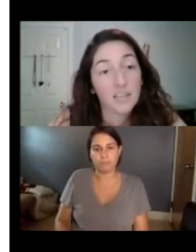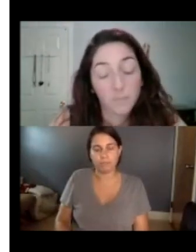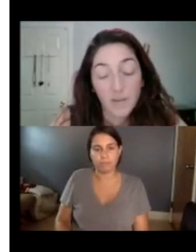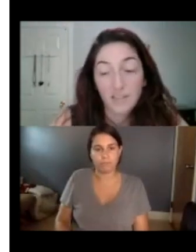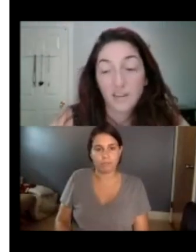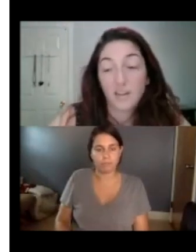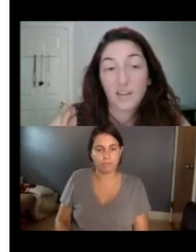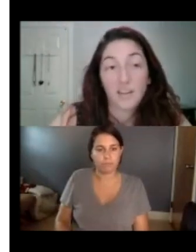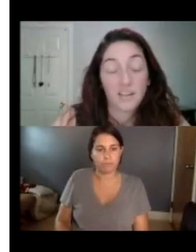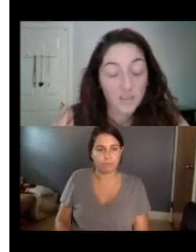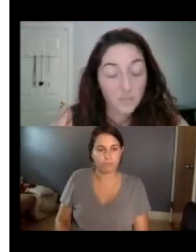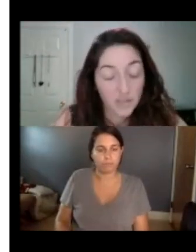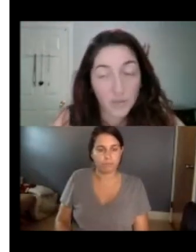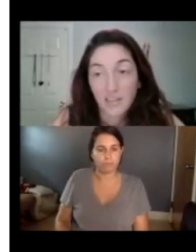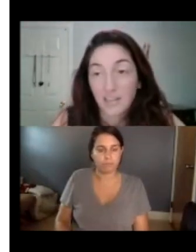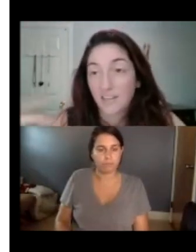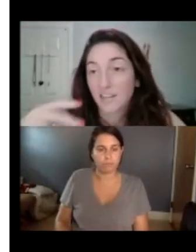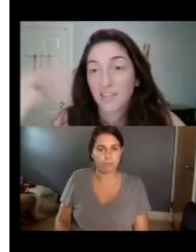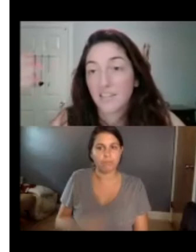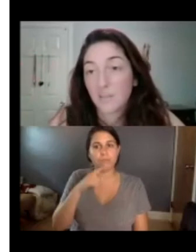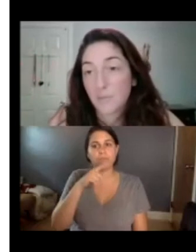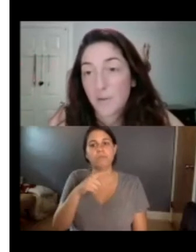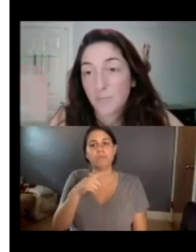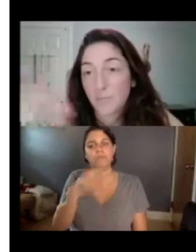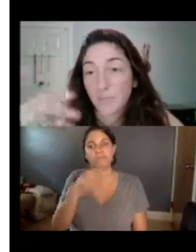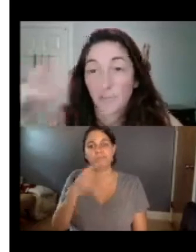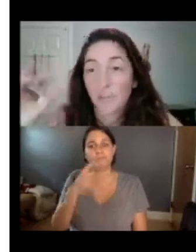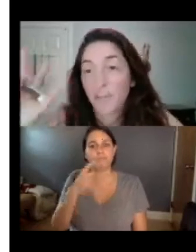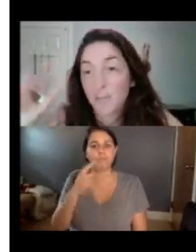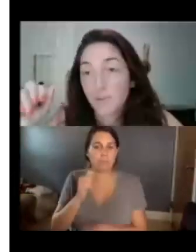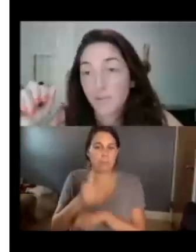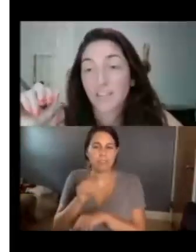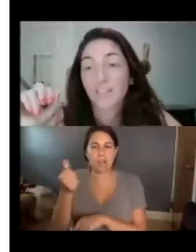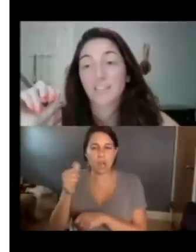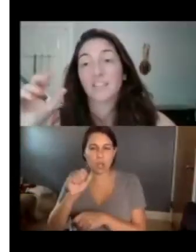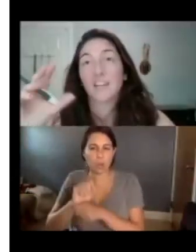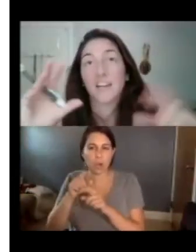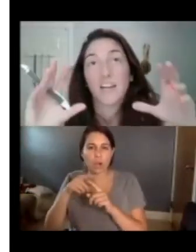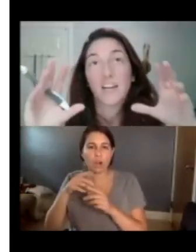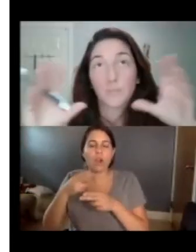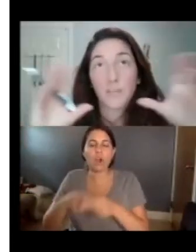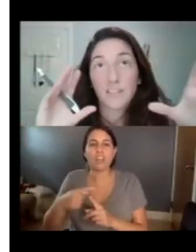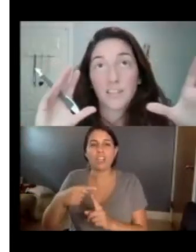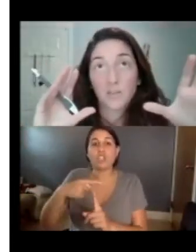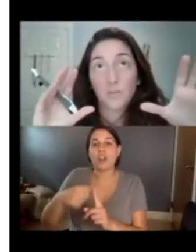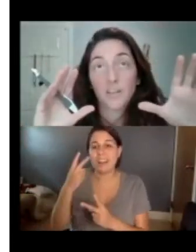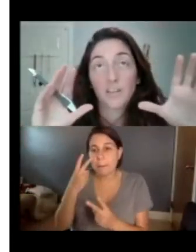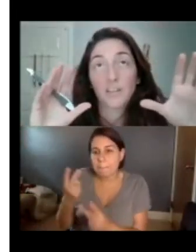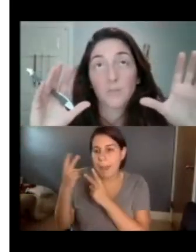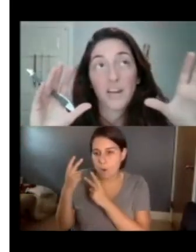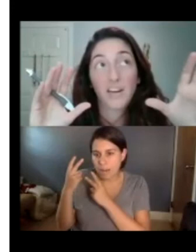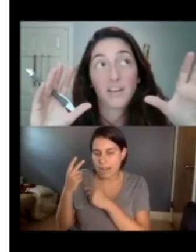And it's based on similar work in sleep and memory called targeted memory reactivation. And it's basically